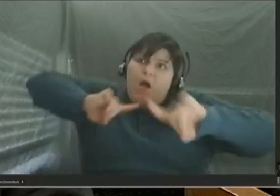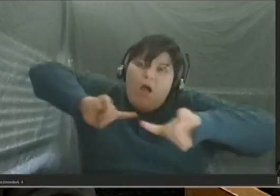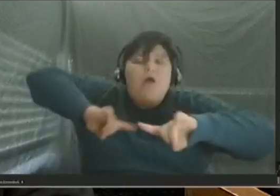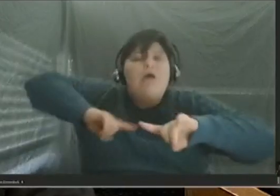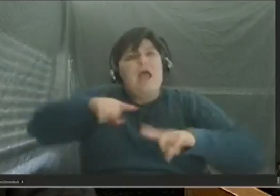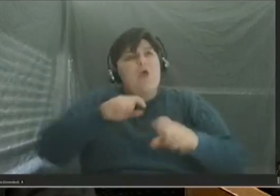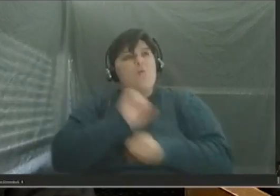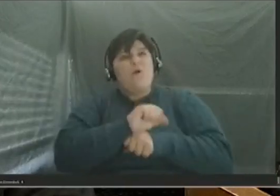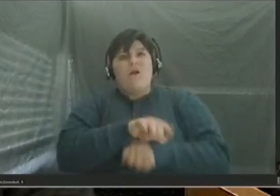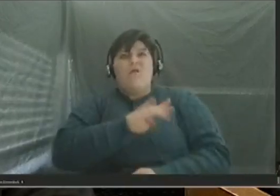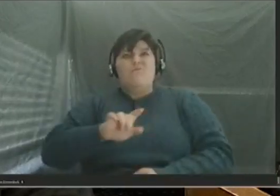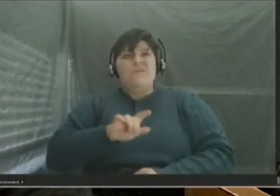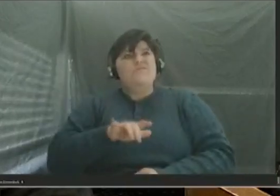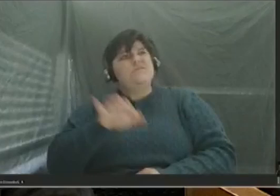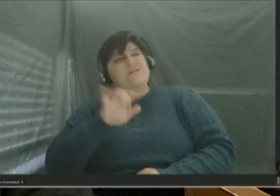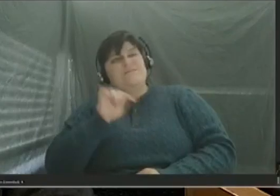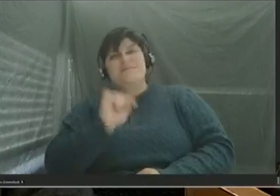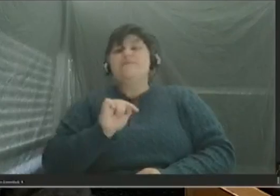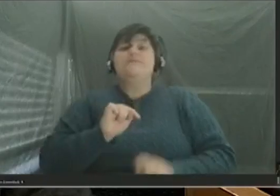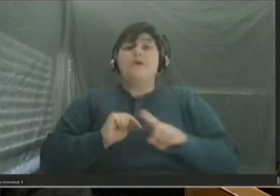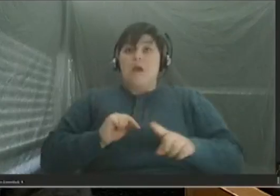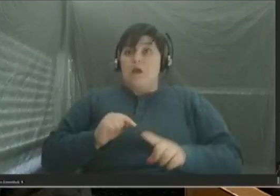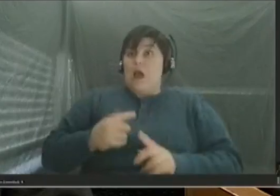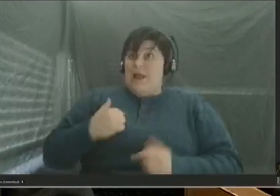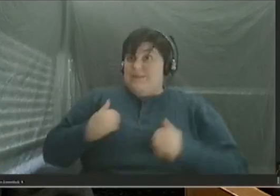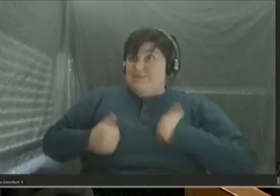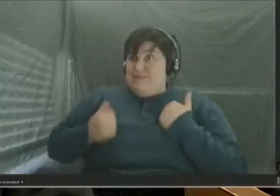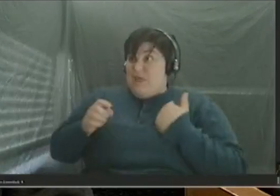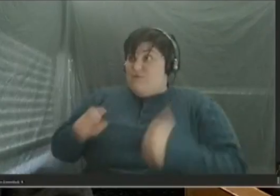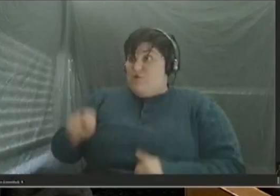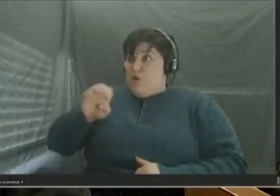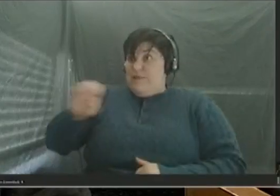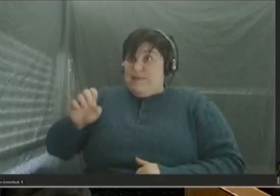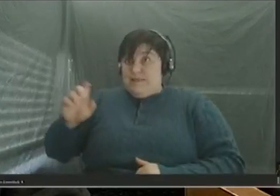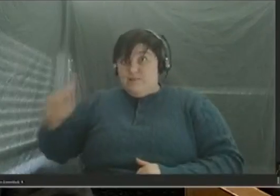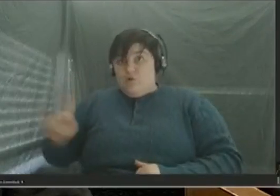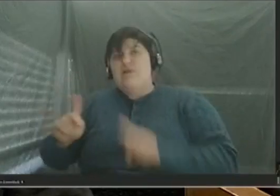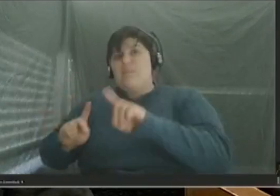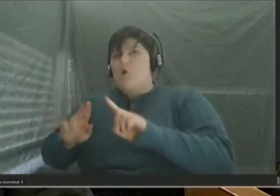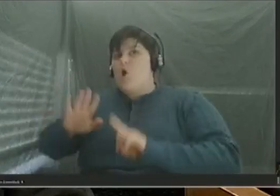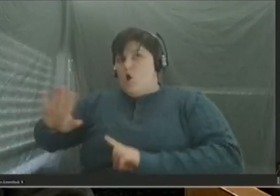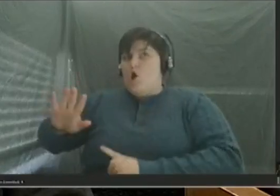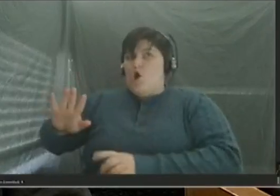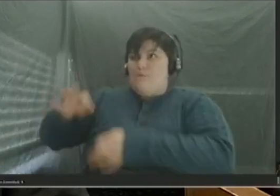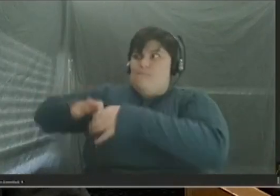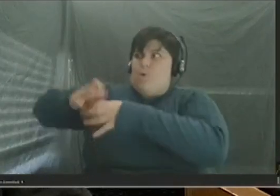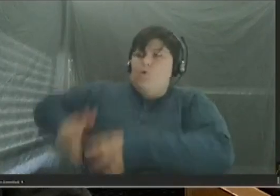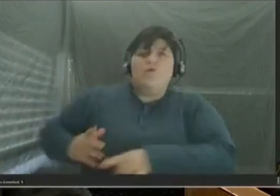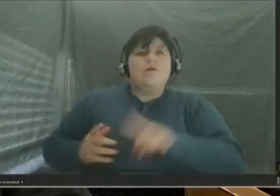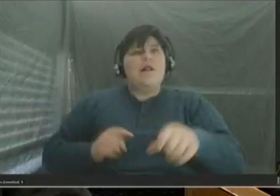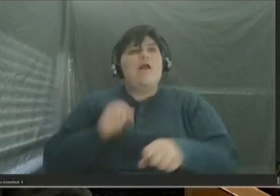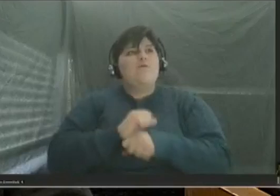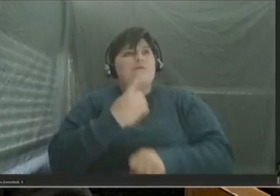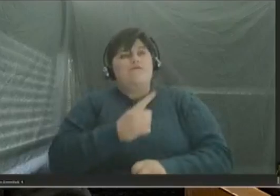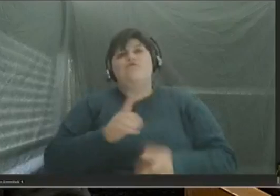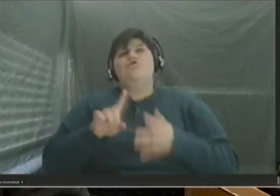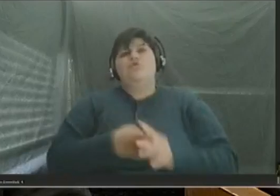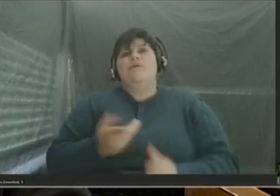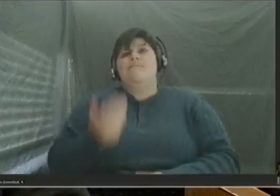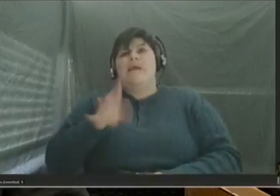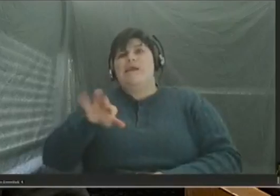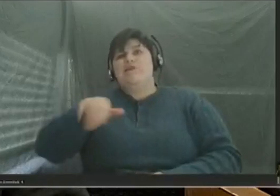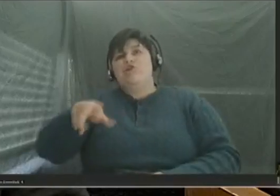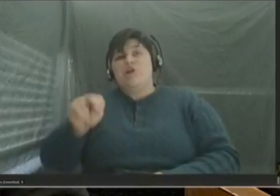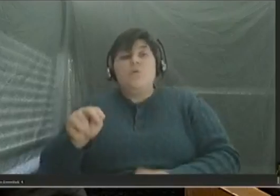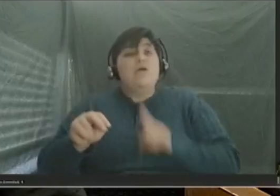bill. As a resident of Northeast Portland, I'm also her constituent, and I've worked for Rep. Tran in some capacity since last January. I'm also